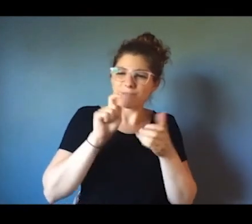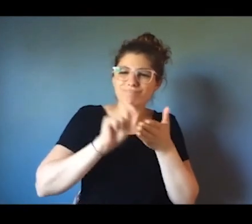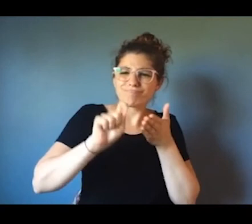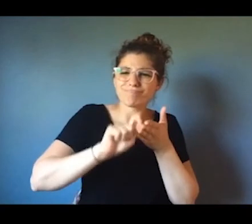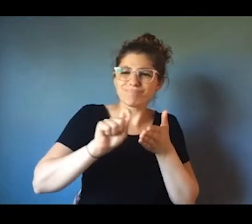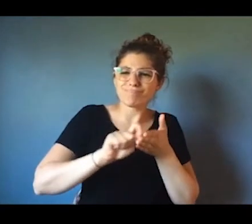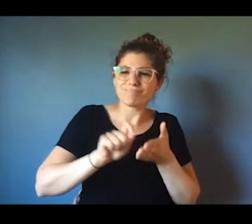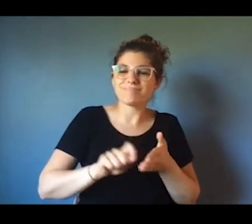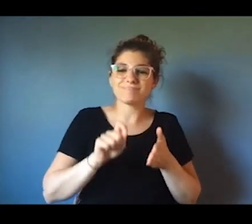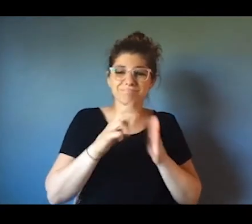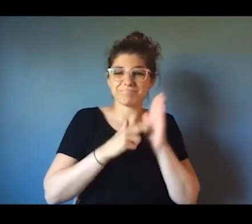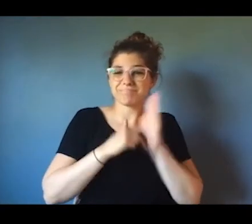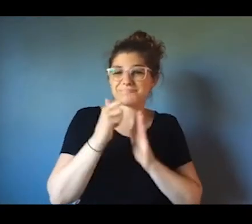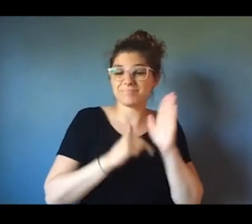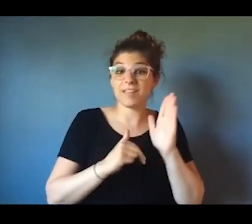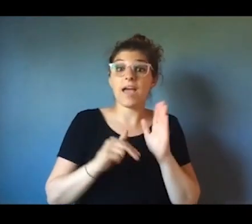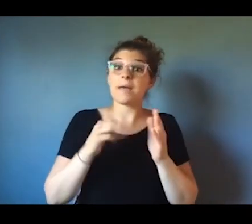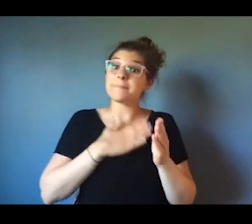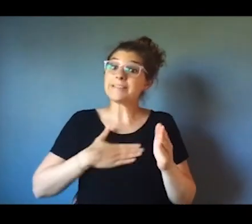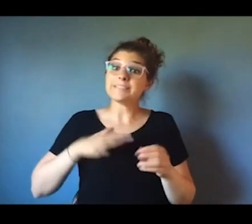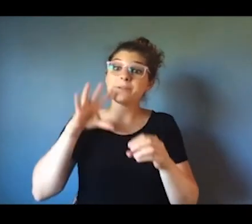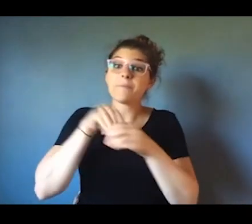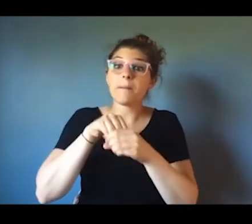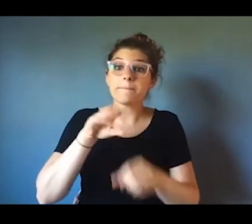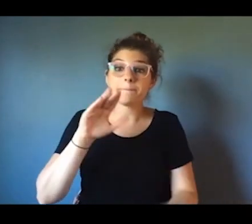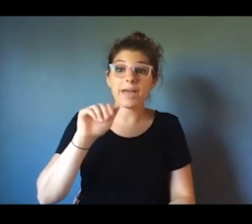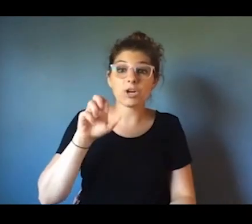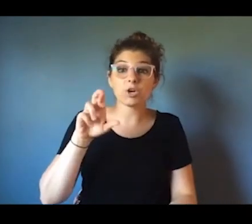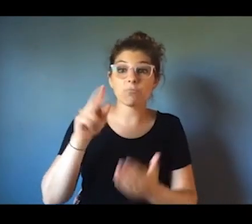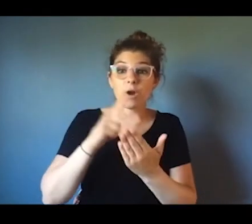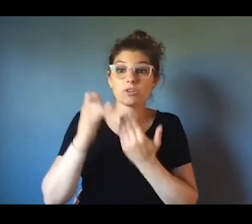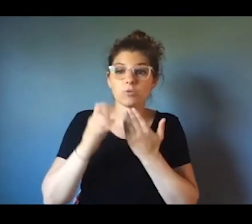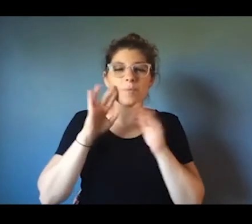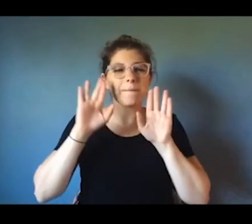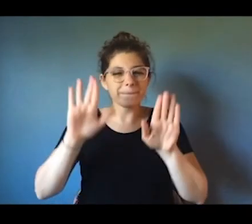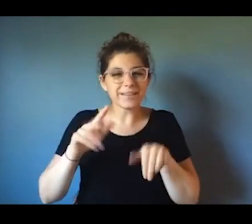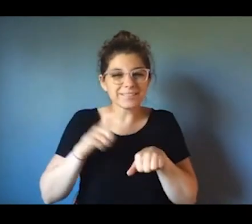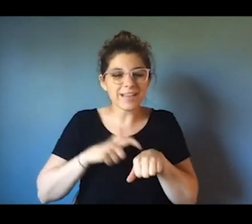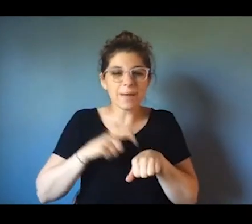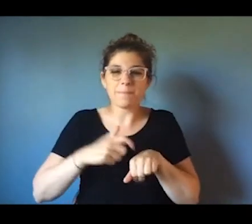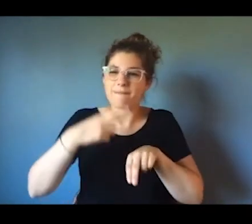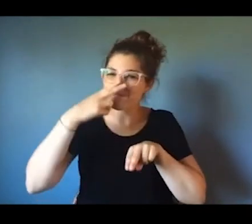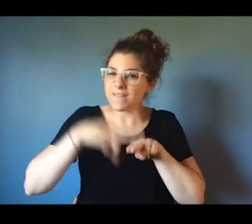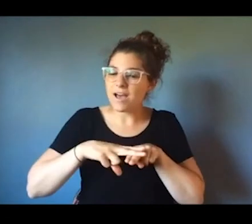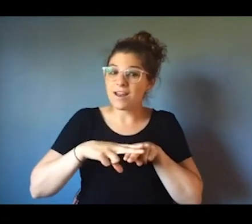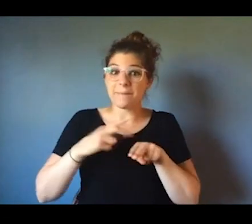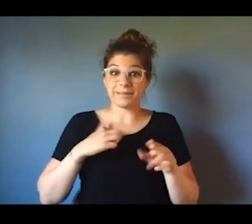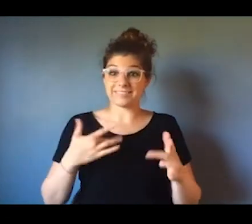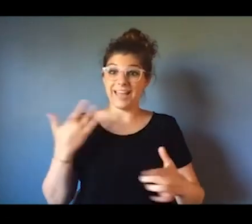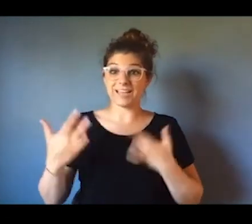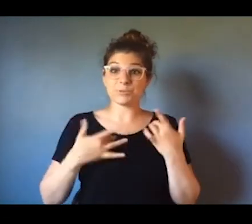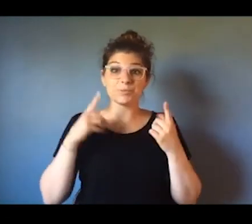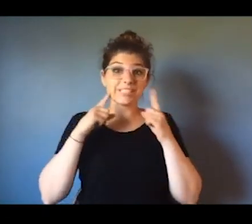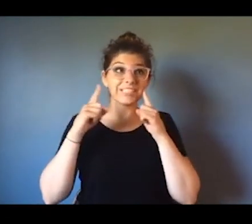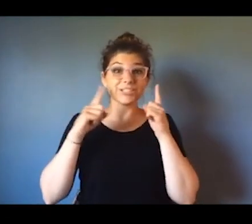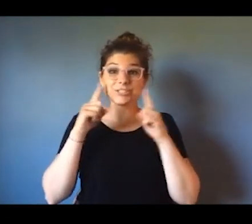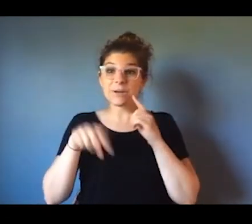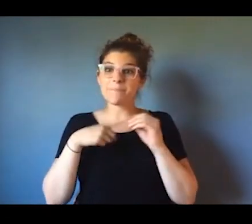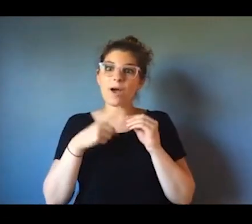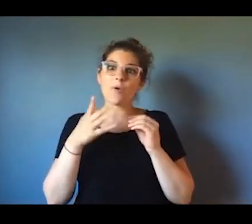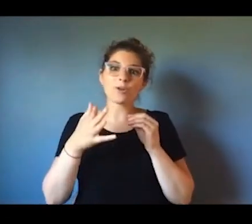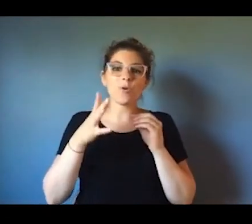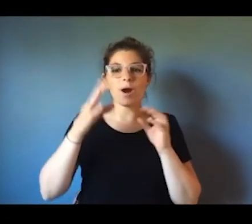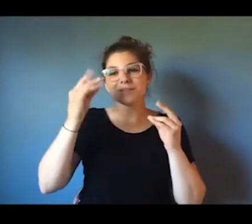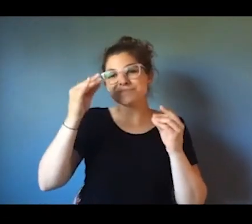me work on this painting, and take part in the banner project. It's just going to be an incredible time. It's going to be so much fun, and I can't